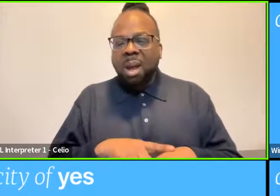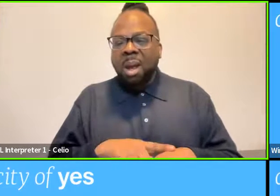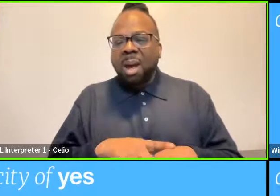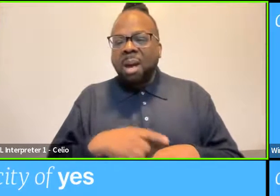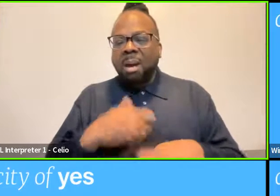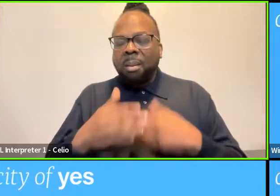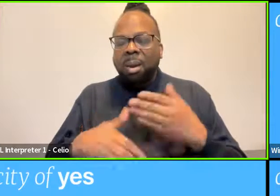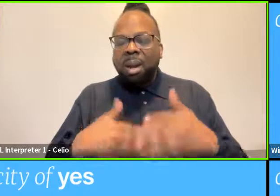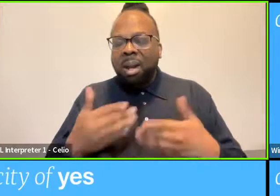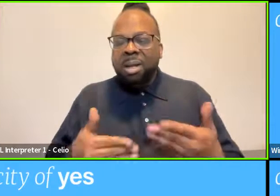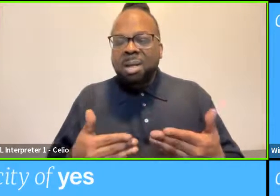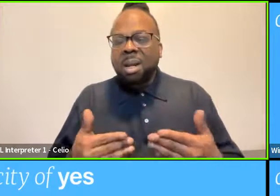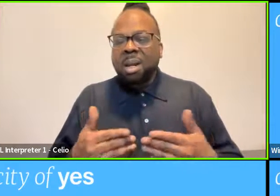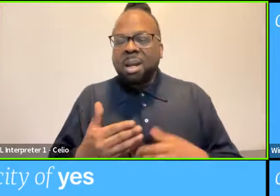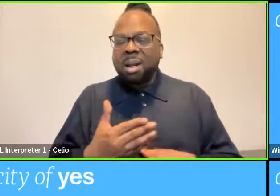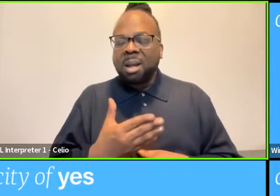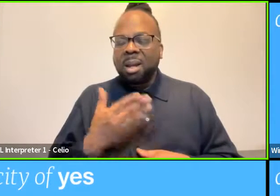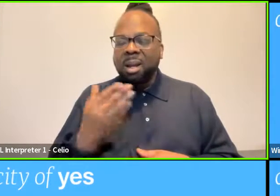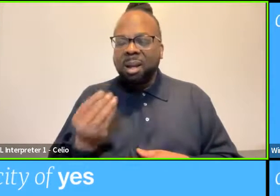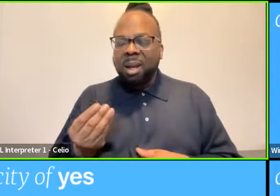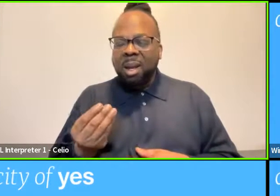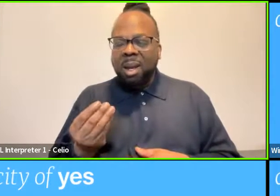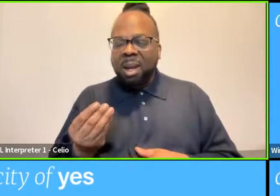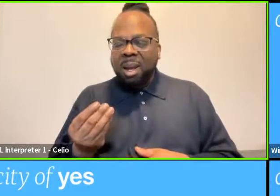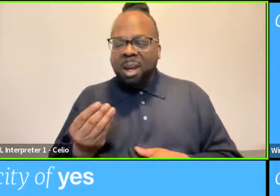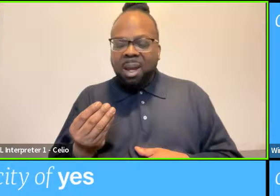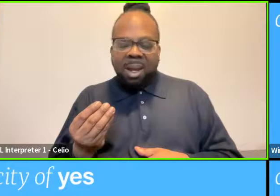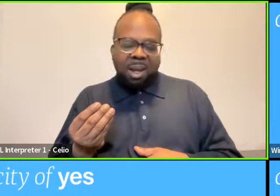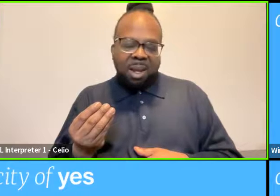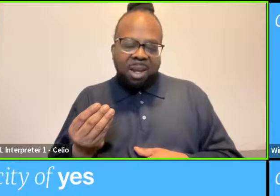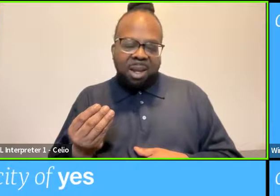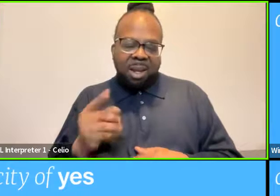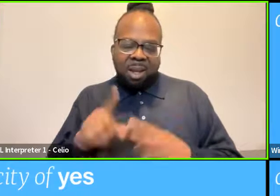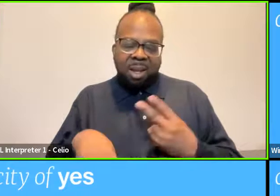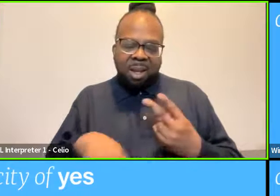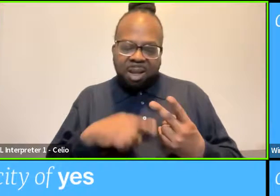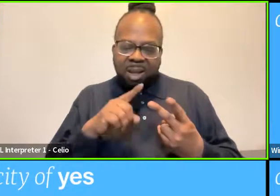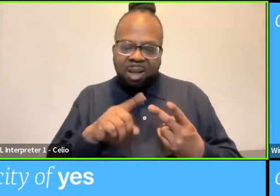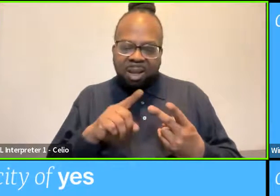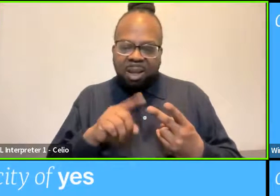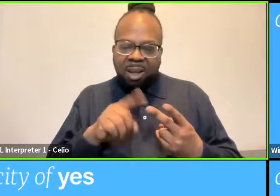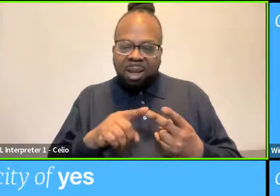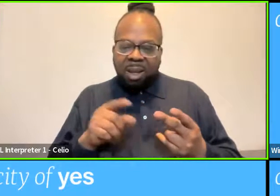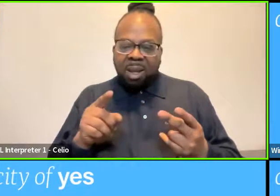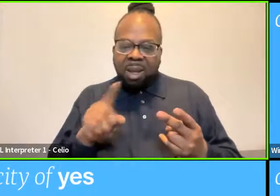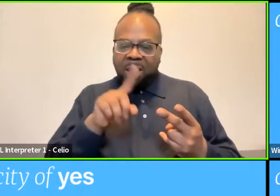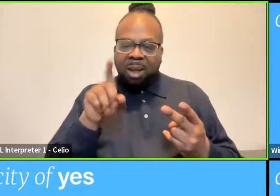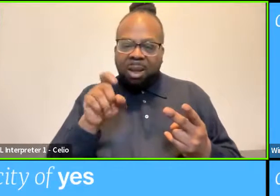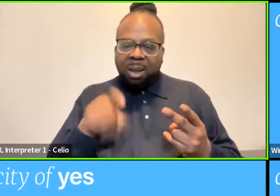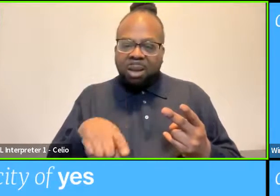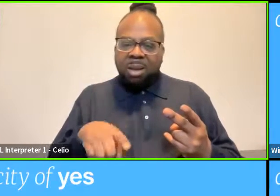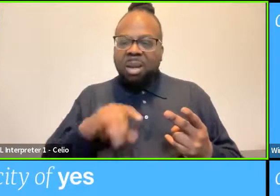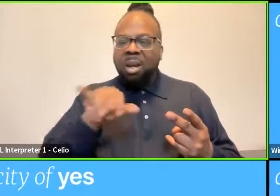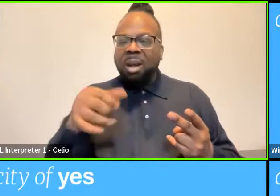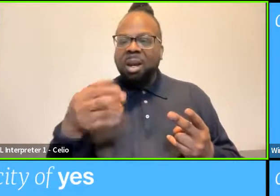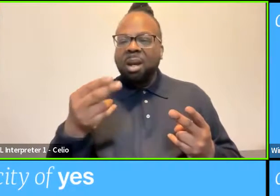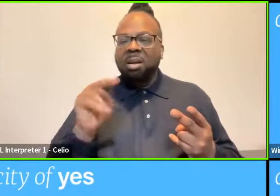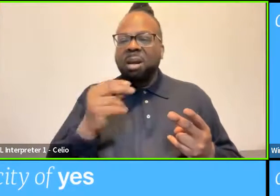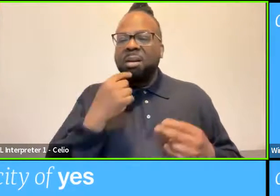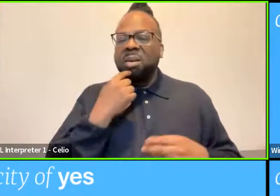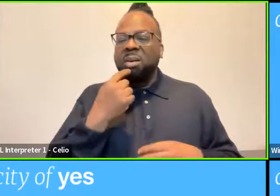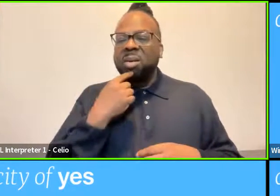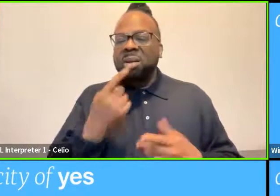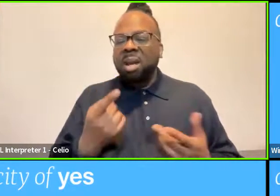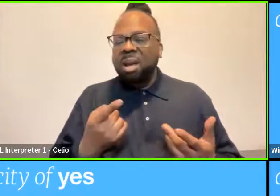cetera. And then second question, kind of along that, I think, John, you mentioned in an answer to a